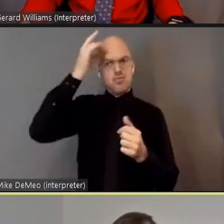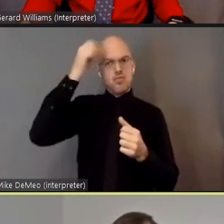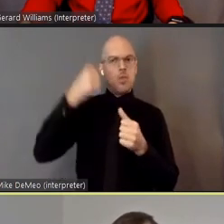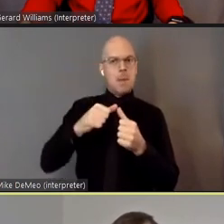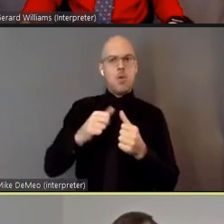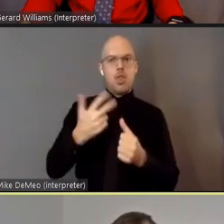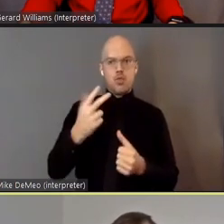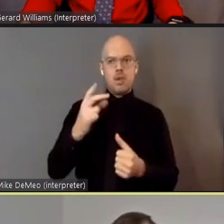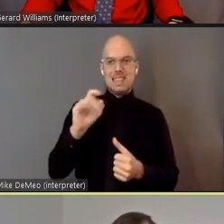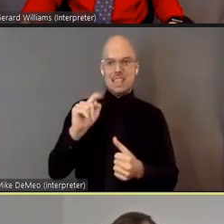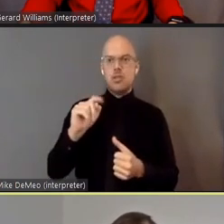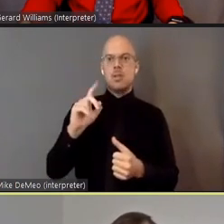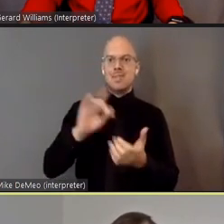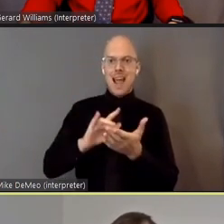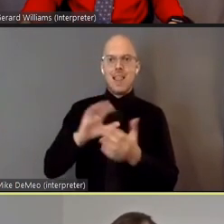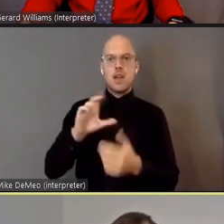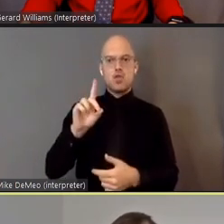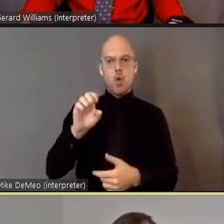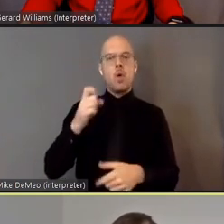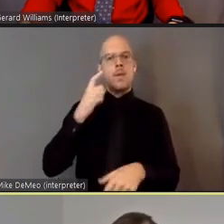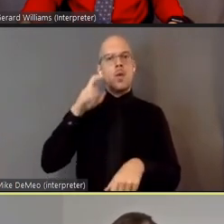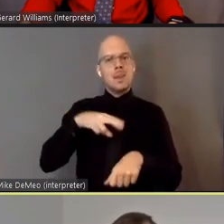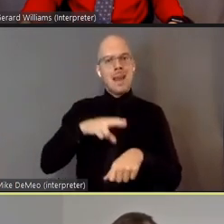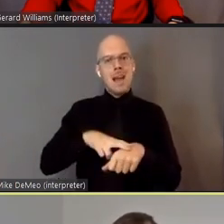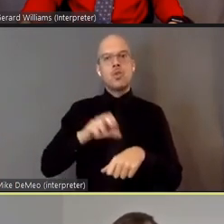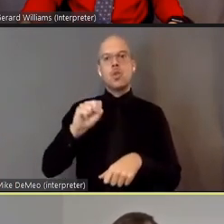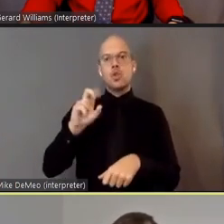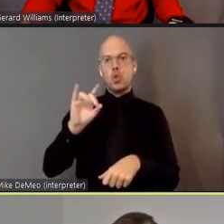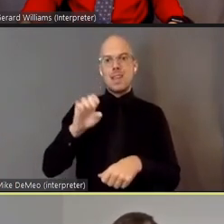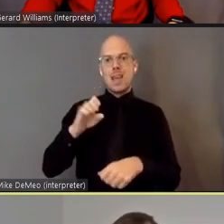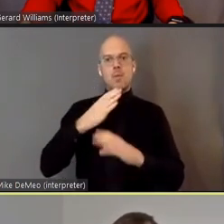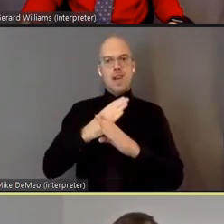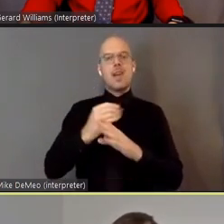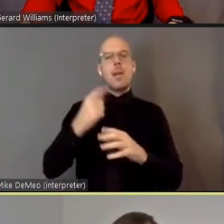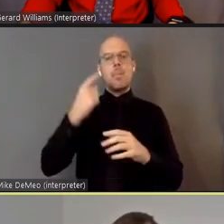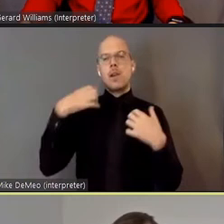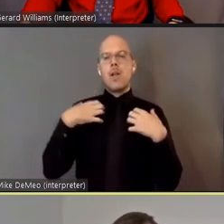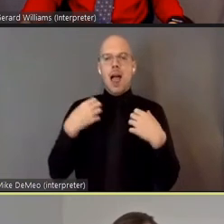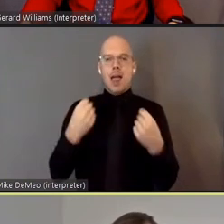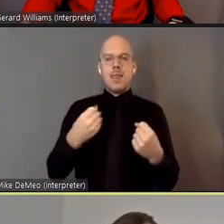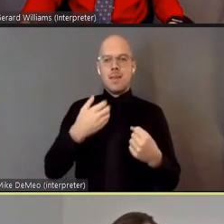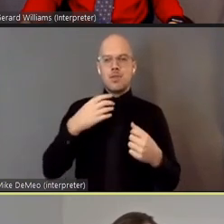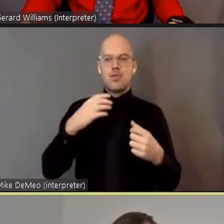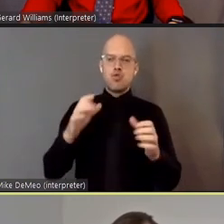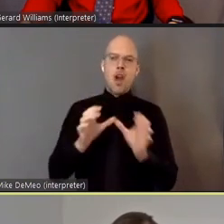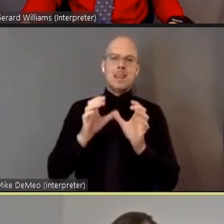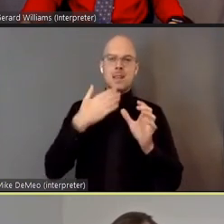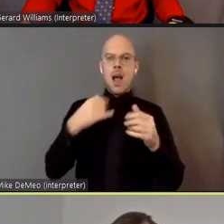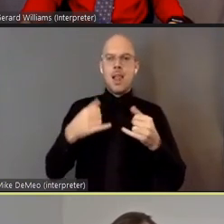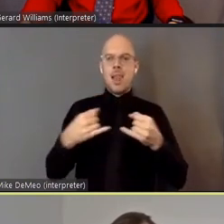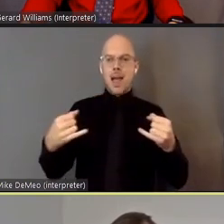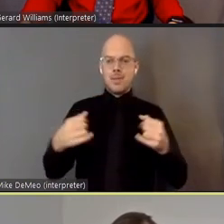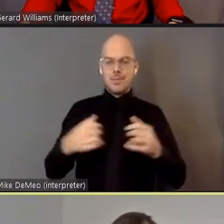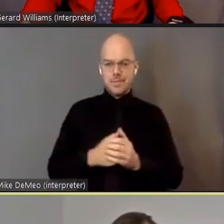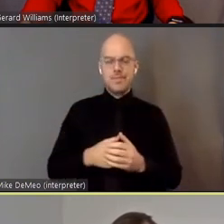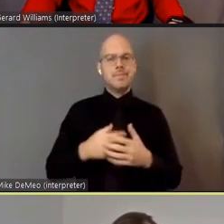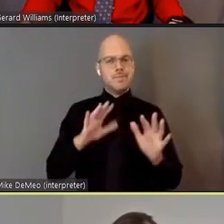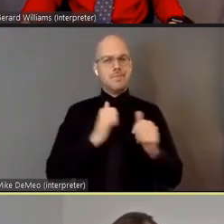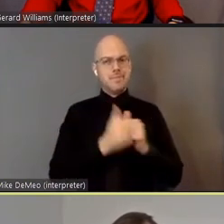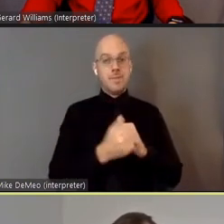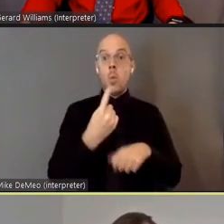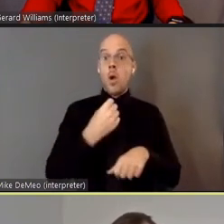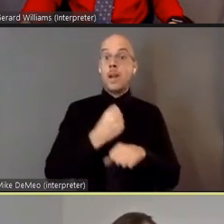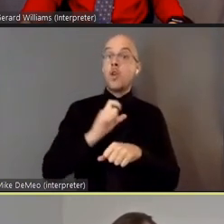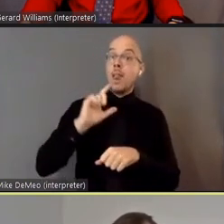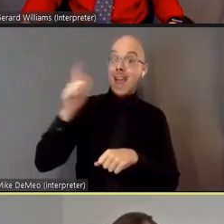three-digit dialing code for a national suicide prevention and mental health crisis hotline. 1 year later, FCC